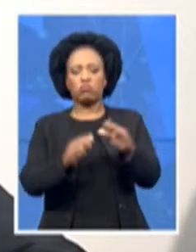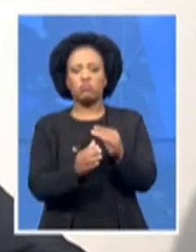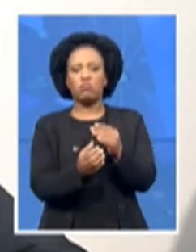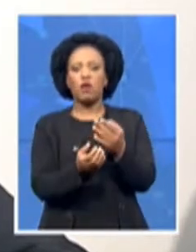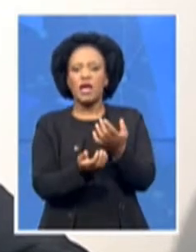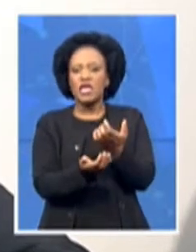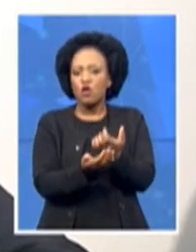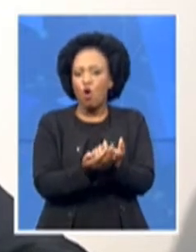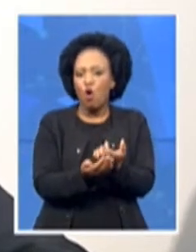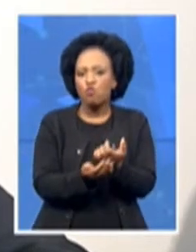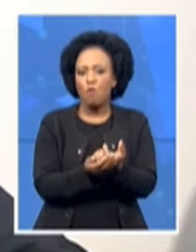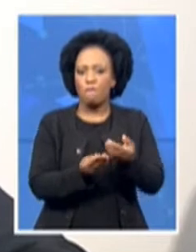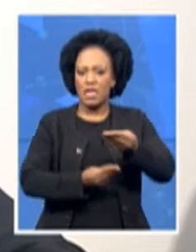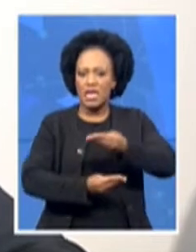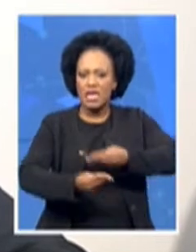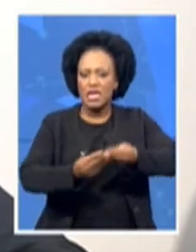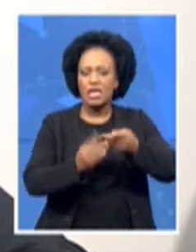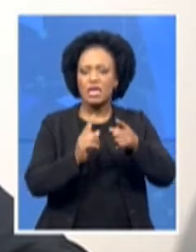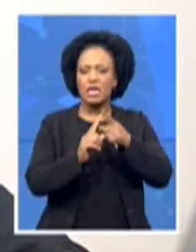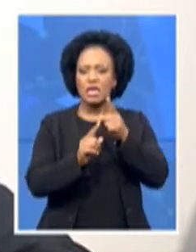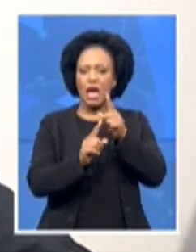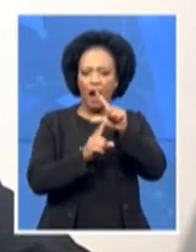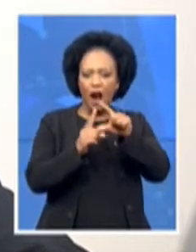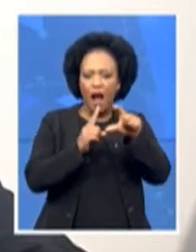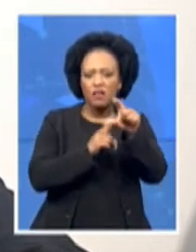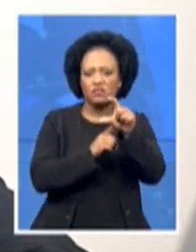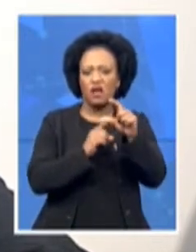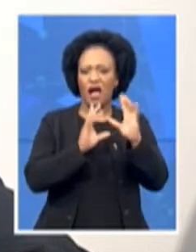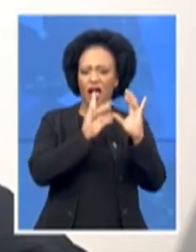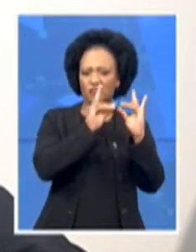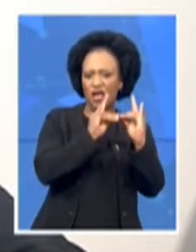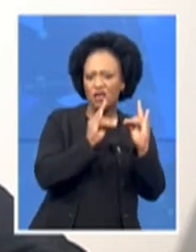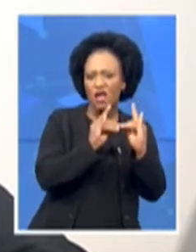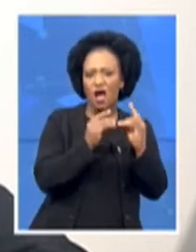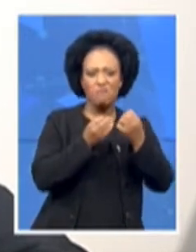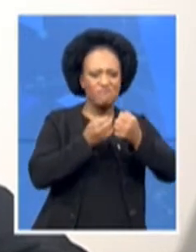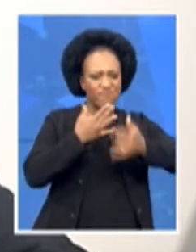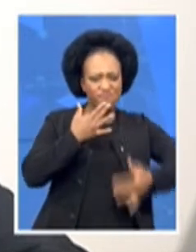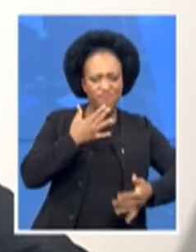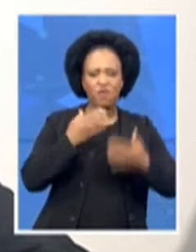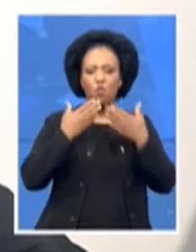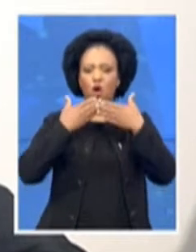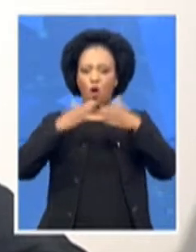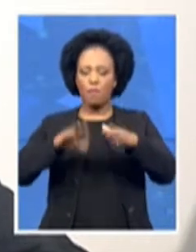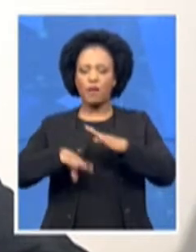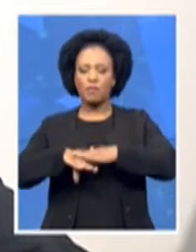I've mentioned, your big activities, religious activities,